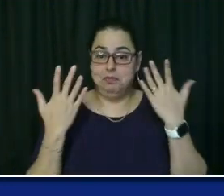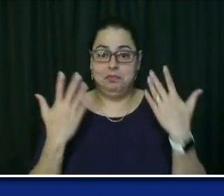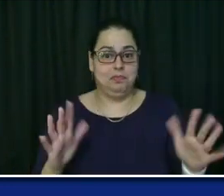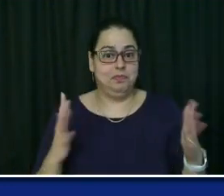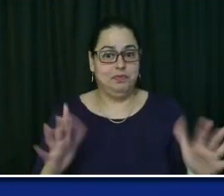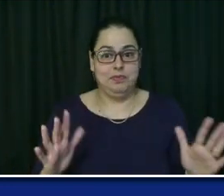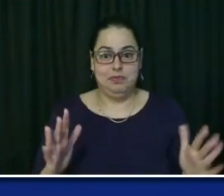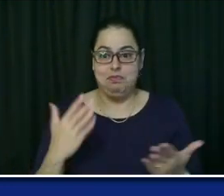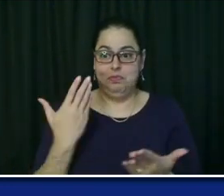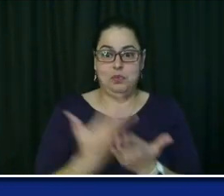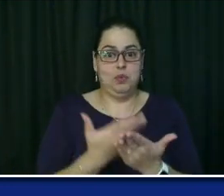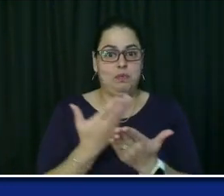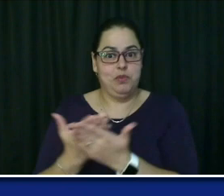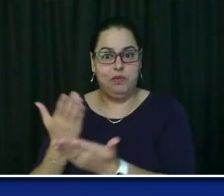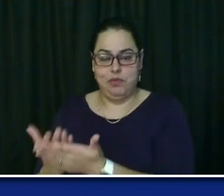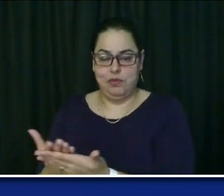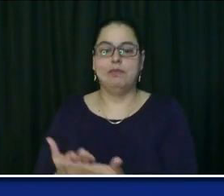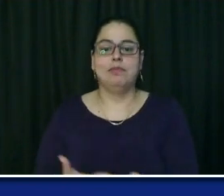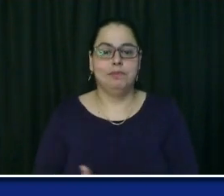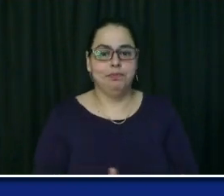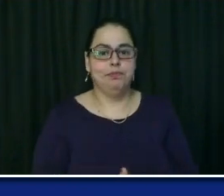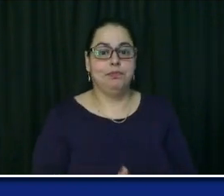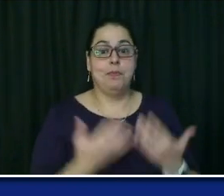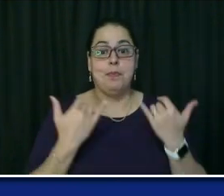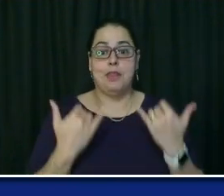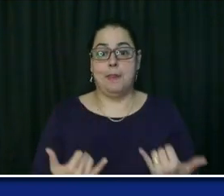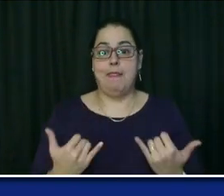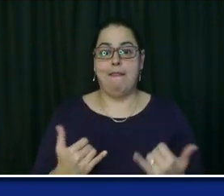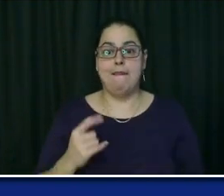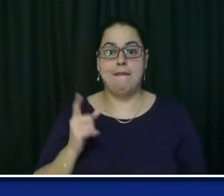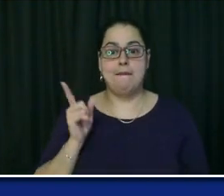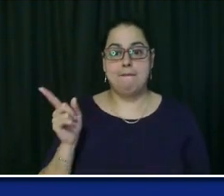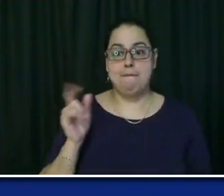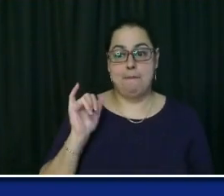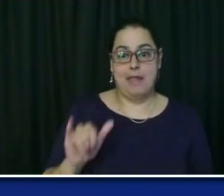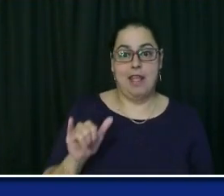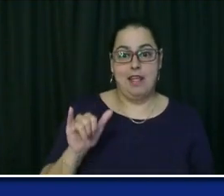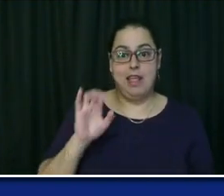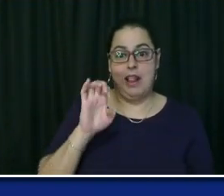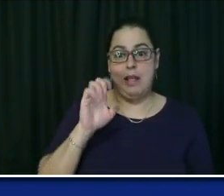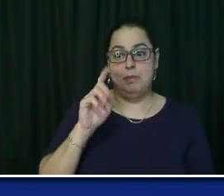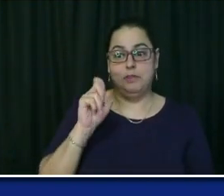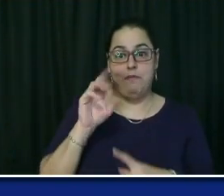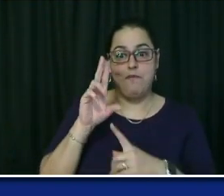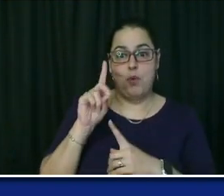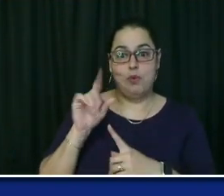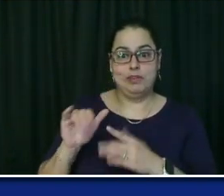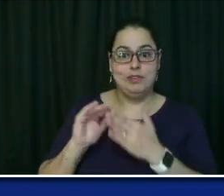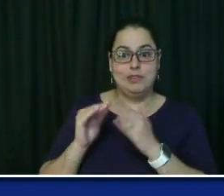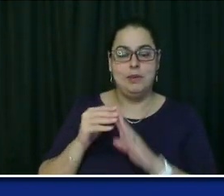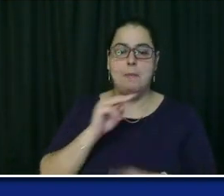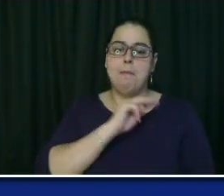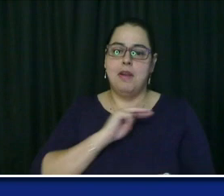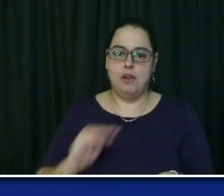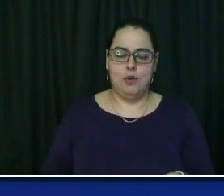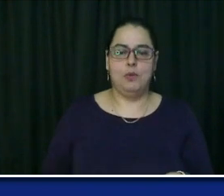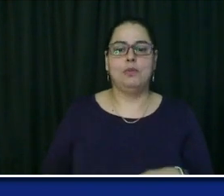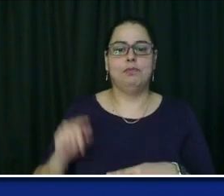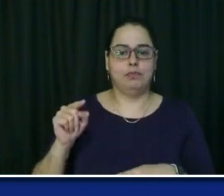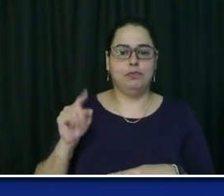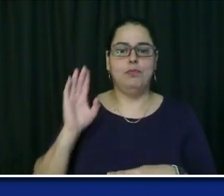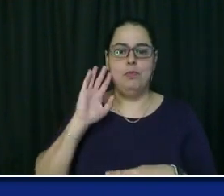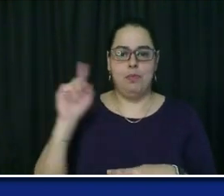officials across the board are also being pragmatic. And I would highlight, at a time when there's a great degree of controversy in the country, we